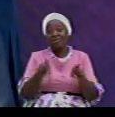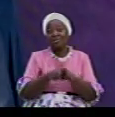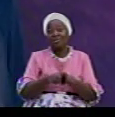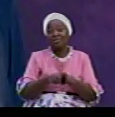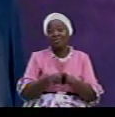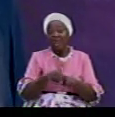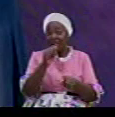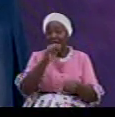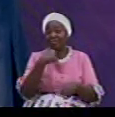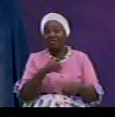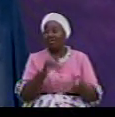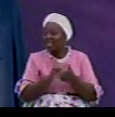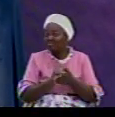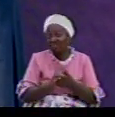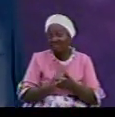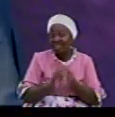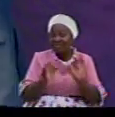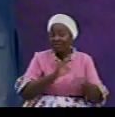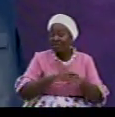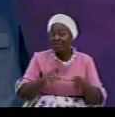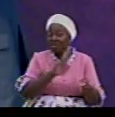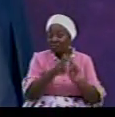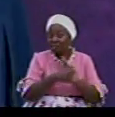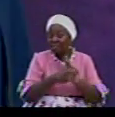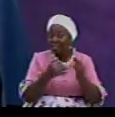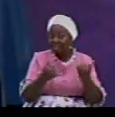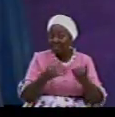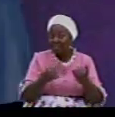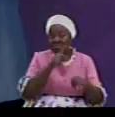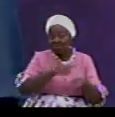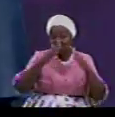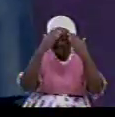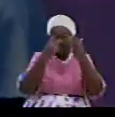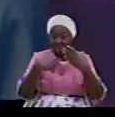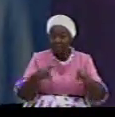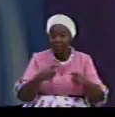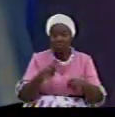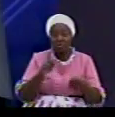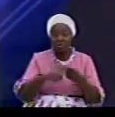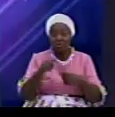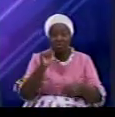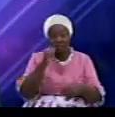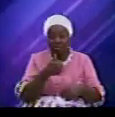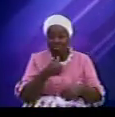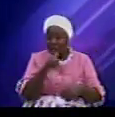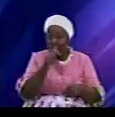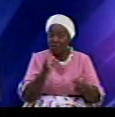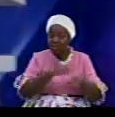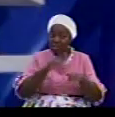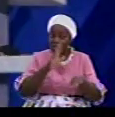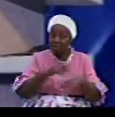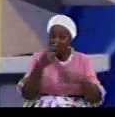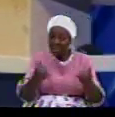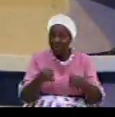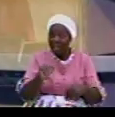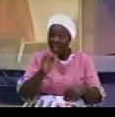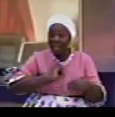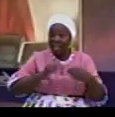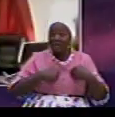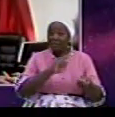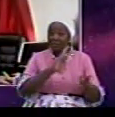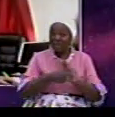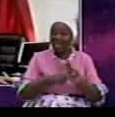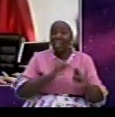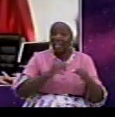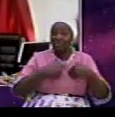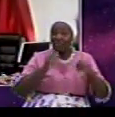repent, you won't know what will happen to you. I'm calling upon you. I've repented. I've given my life to Christ. Now a new life has come,